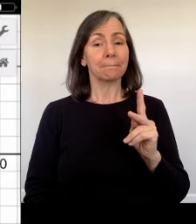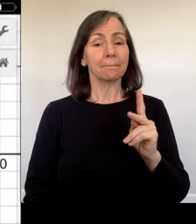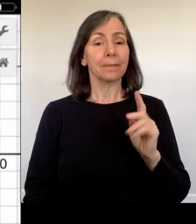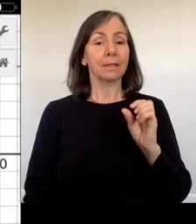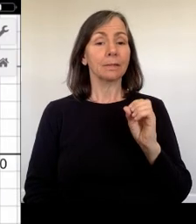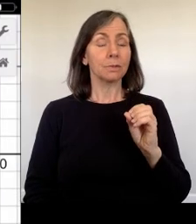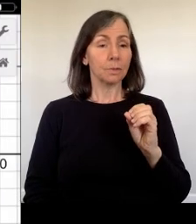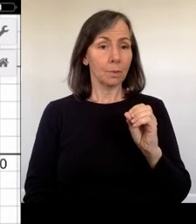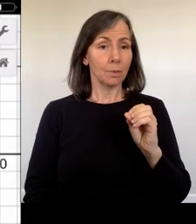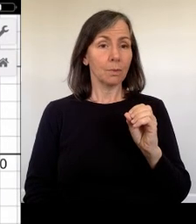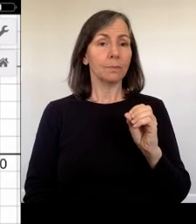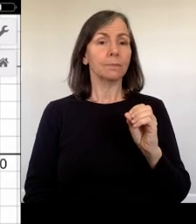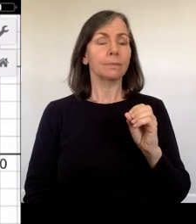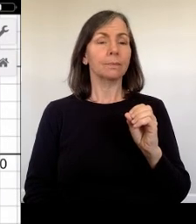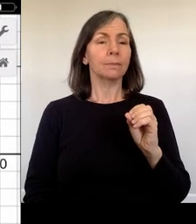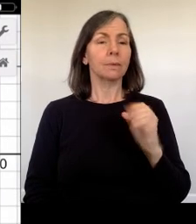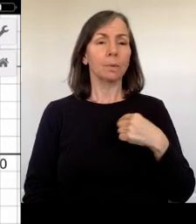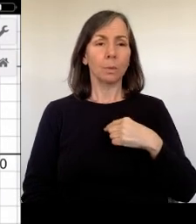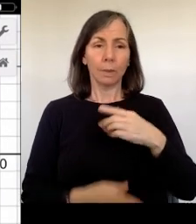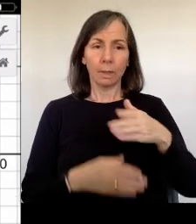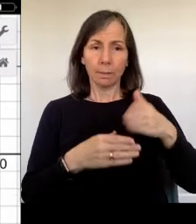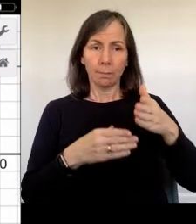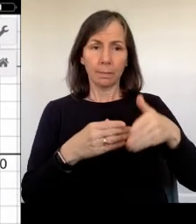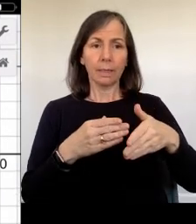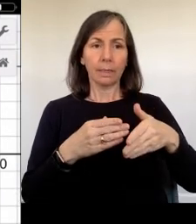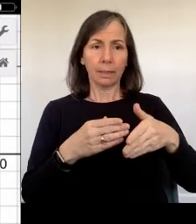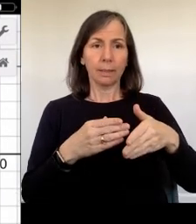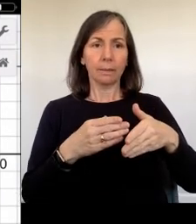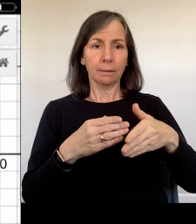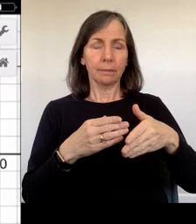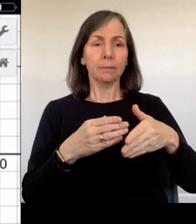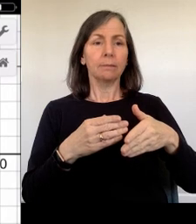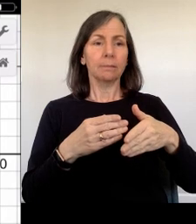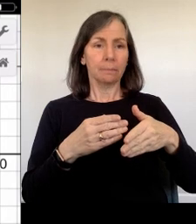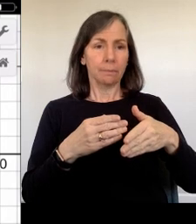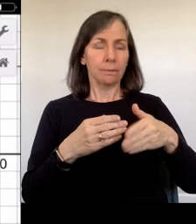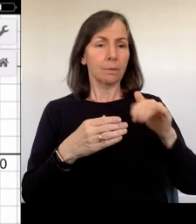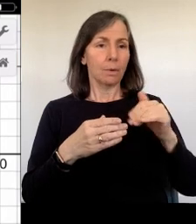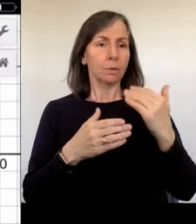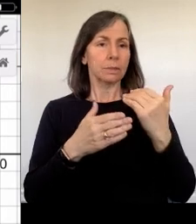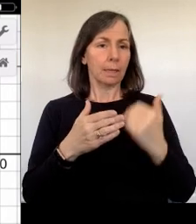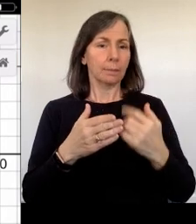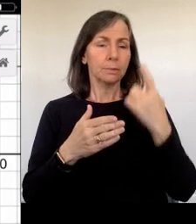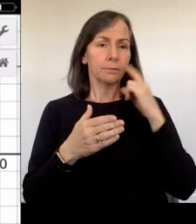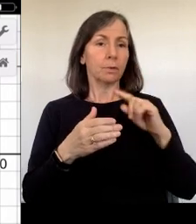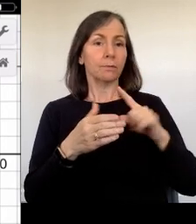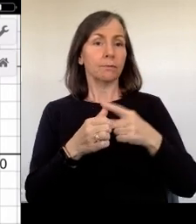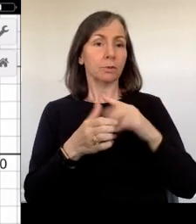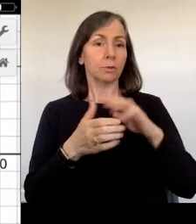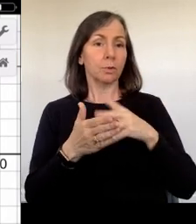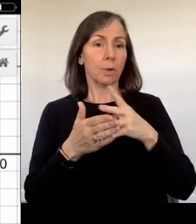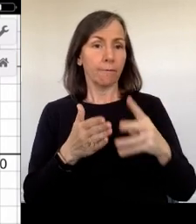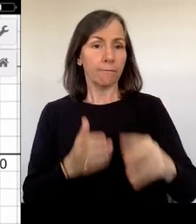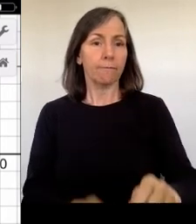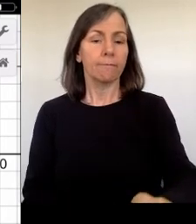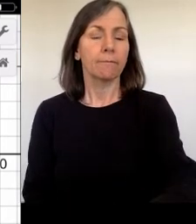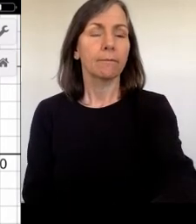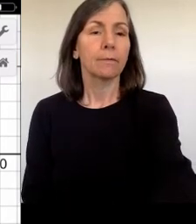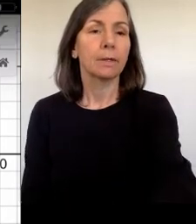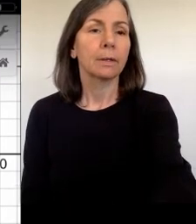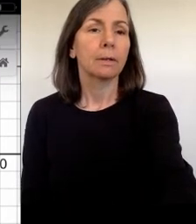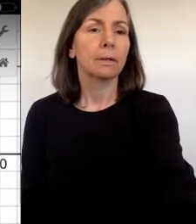So we completed the first steps for our first graph. Now